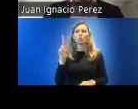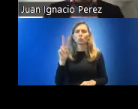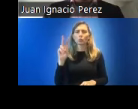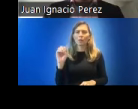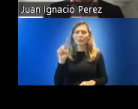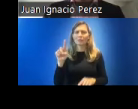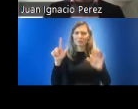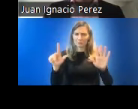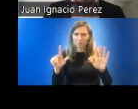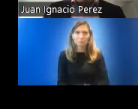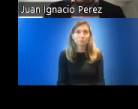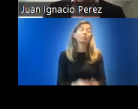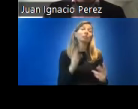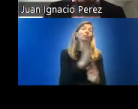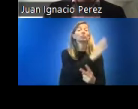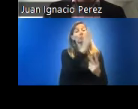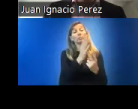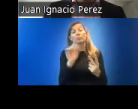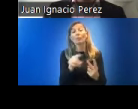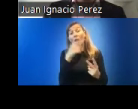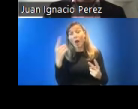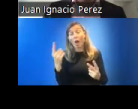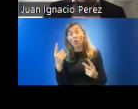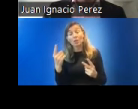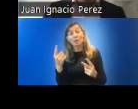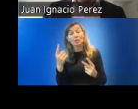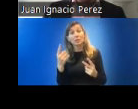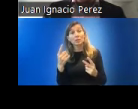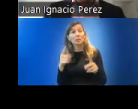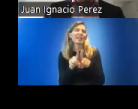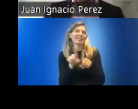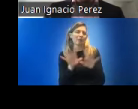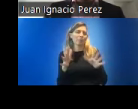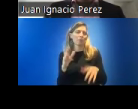case similar by the CPD committee, so I just skip now.